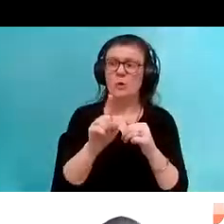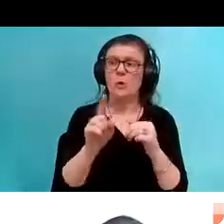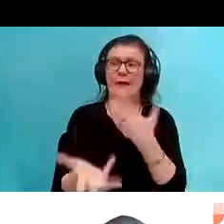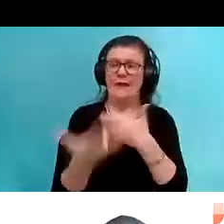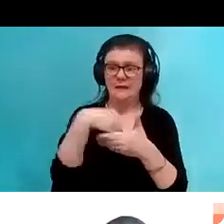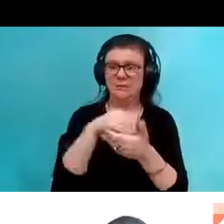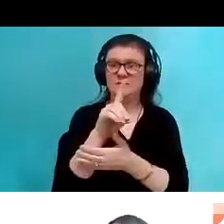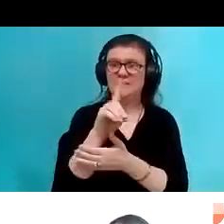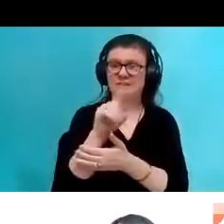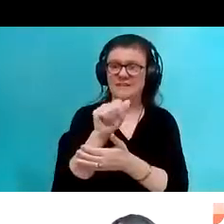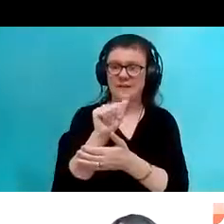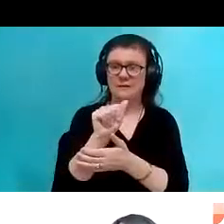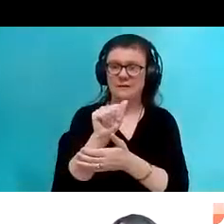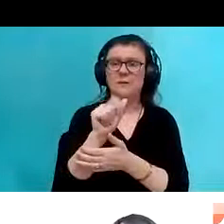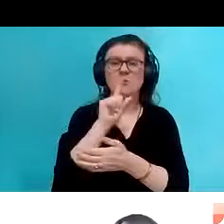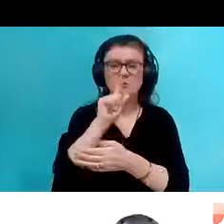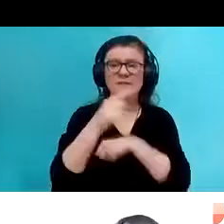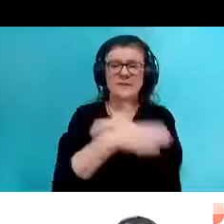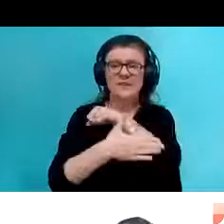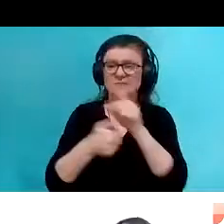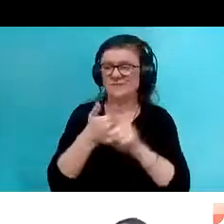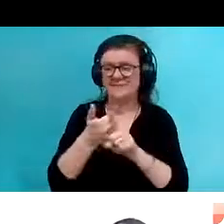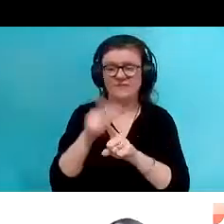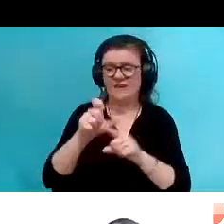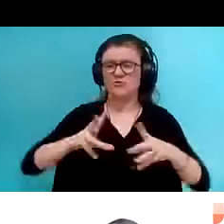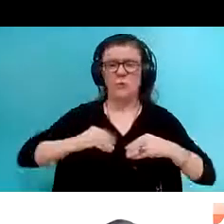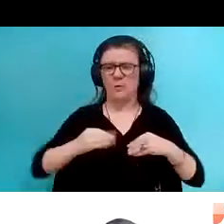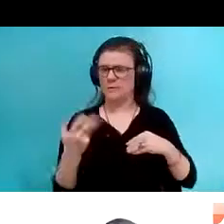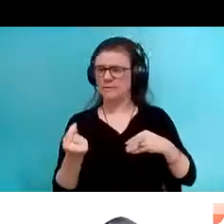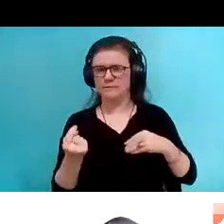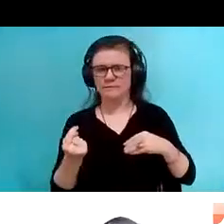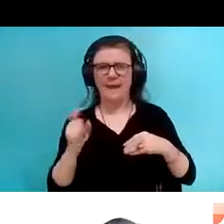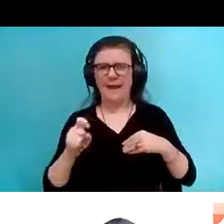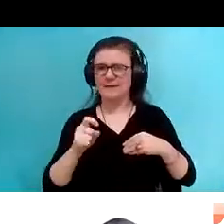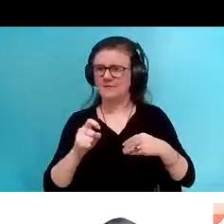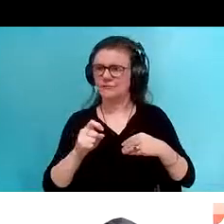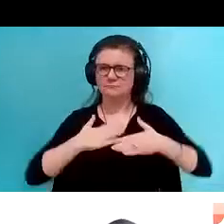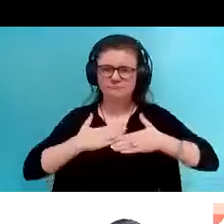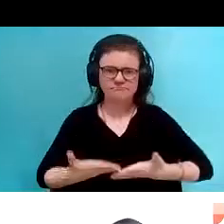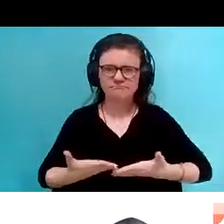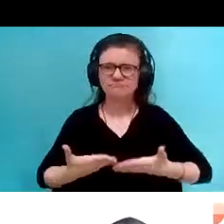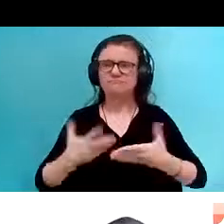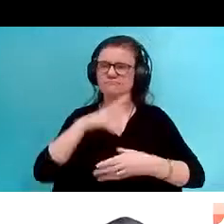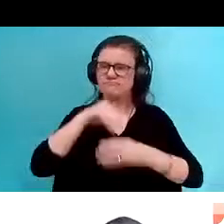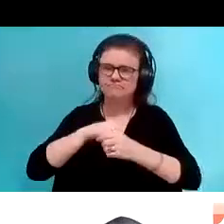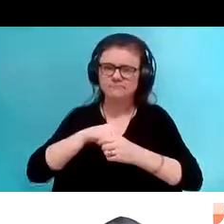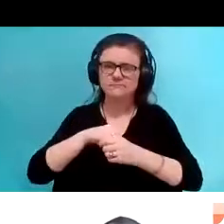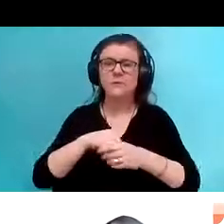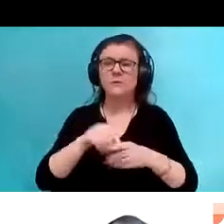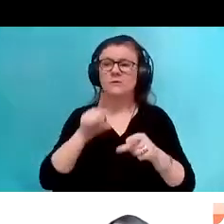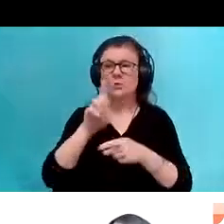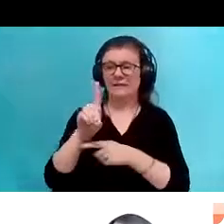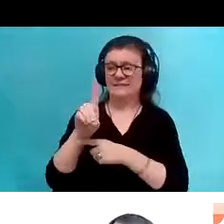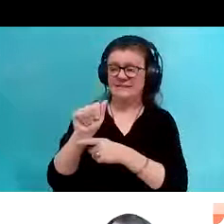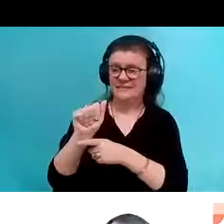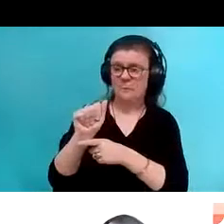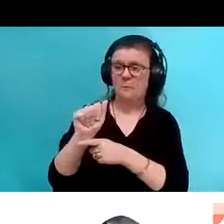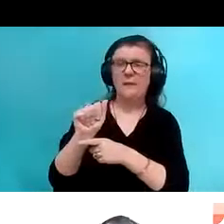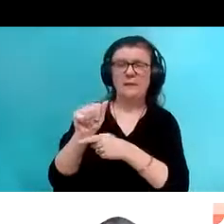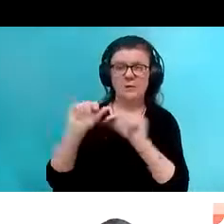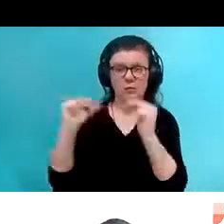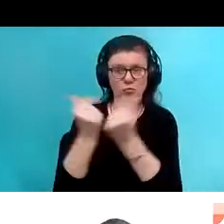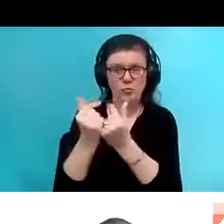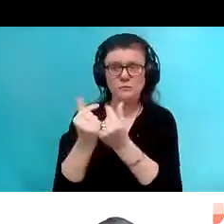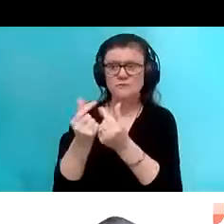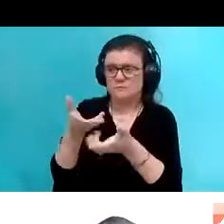be a nationally owned process. And so the first step was to engage with the disability movement on the ground